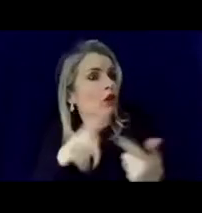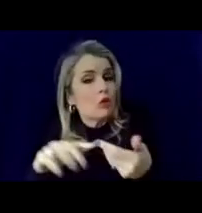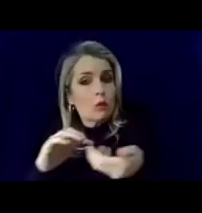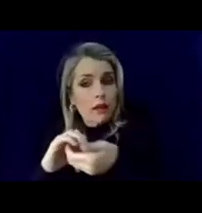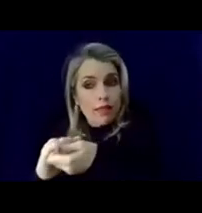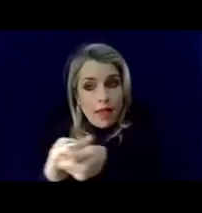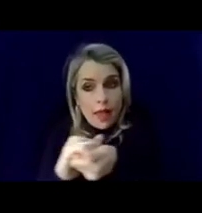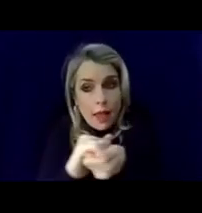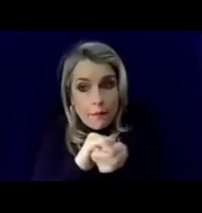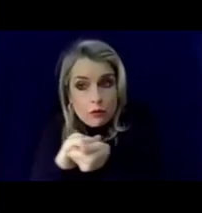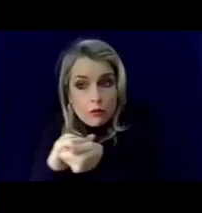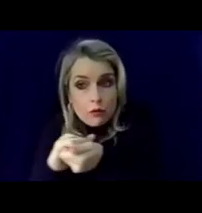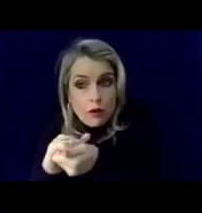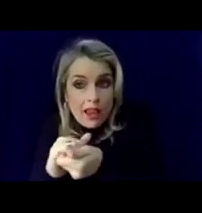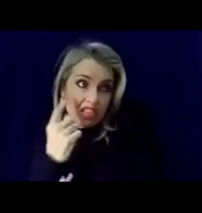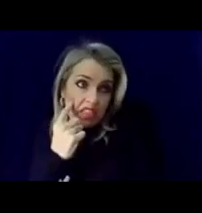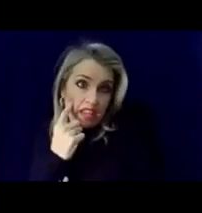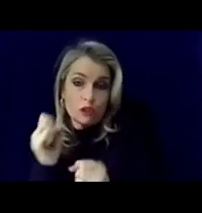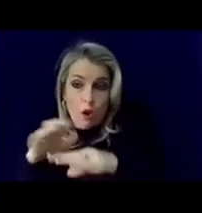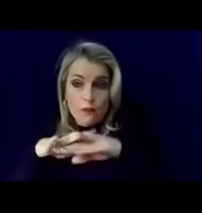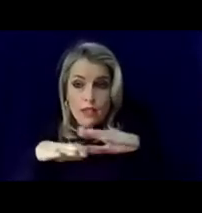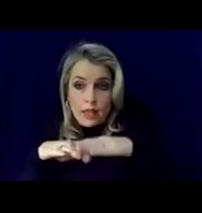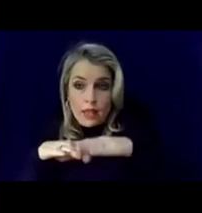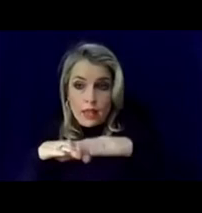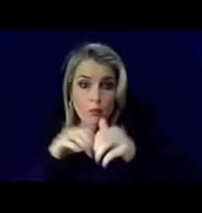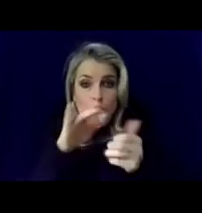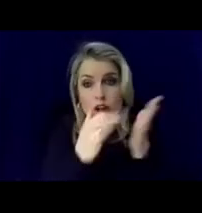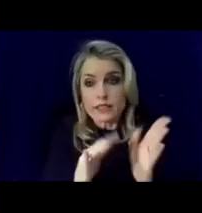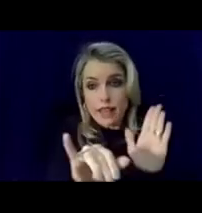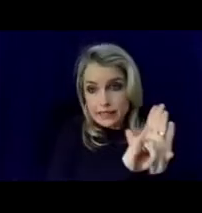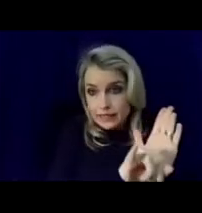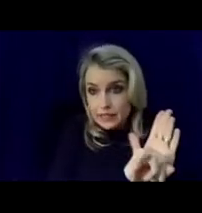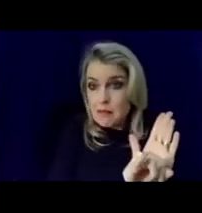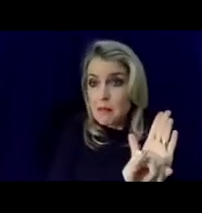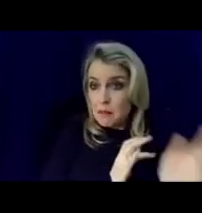collaborate. We think there's overlap between your artistic identities.